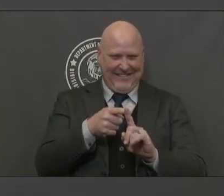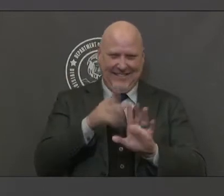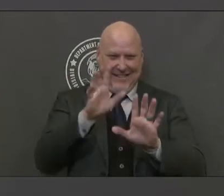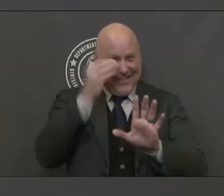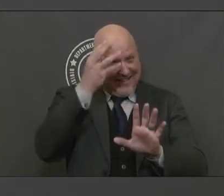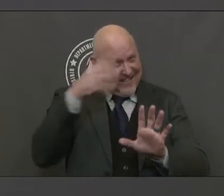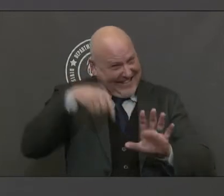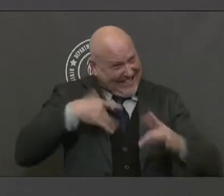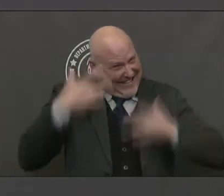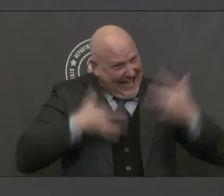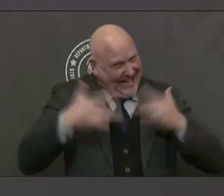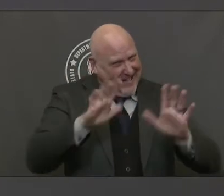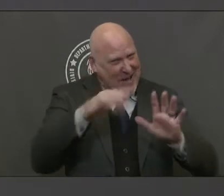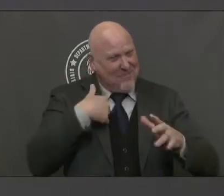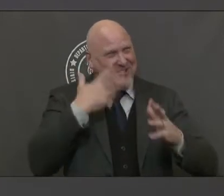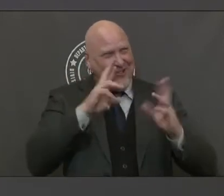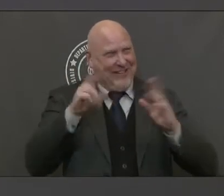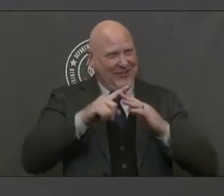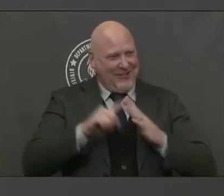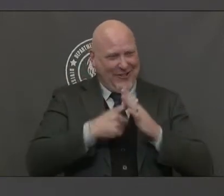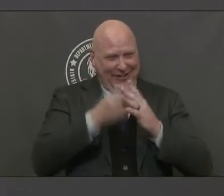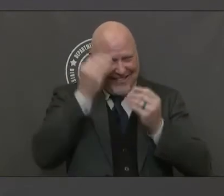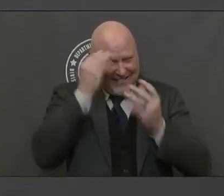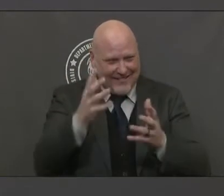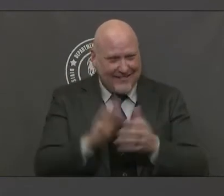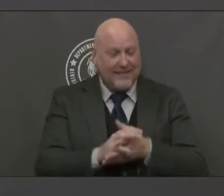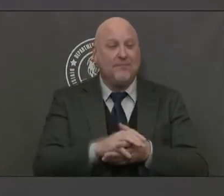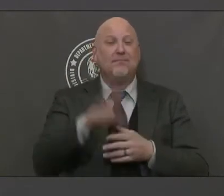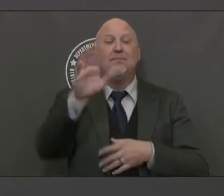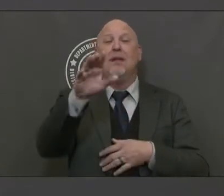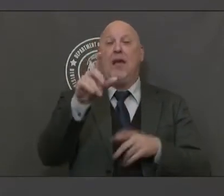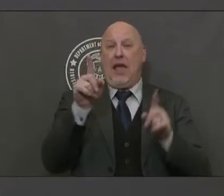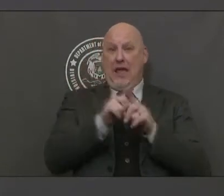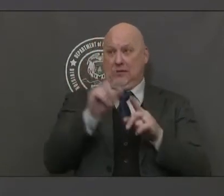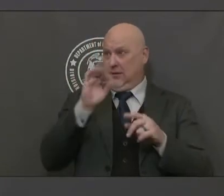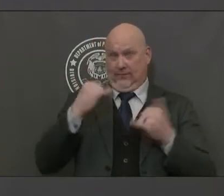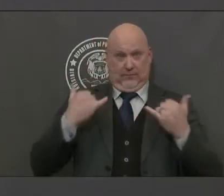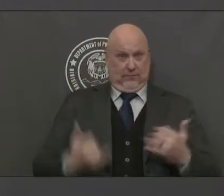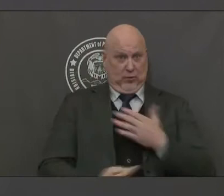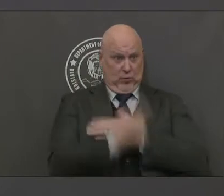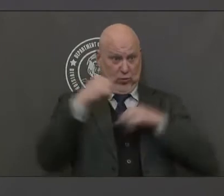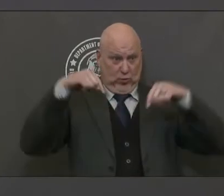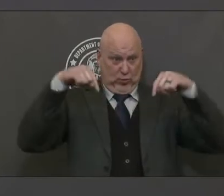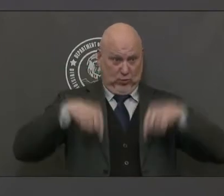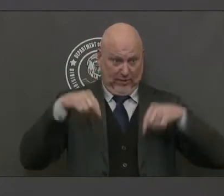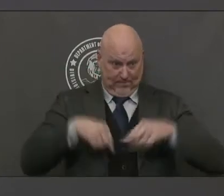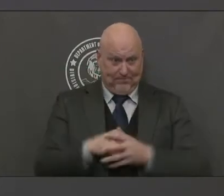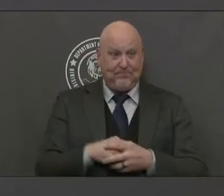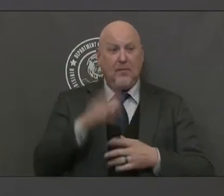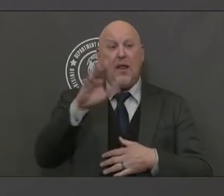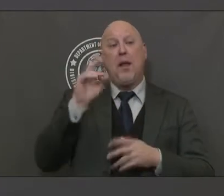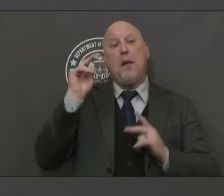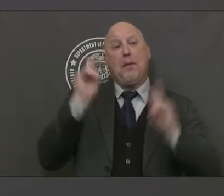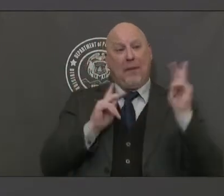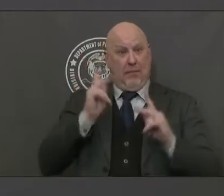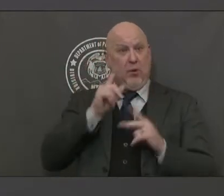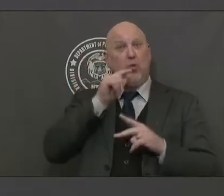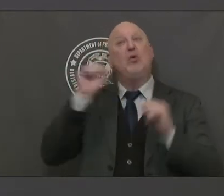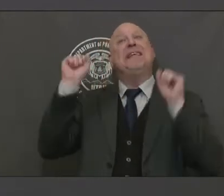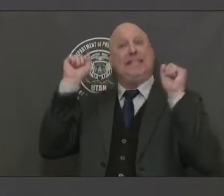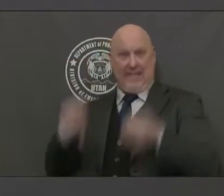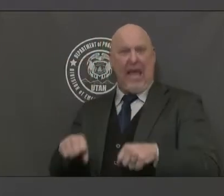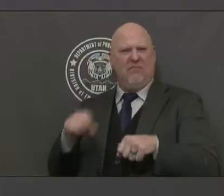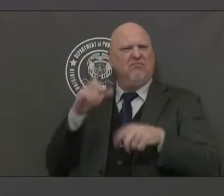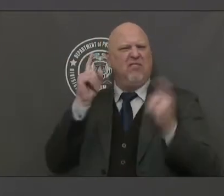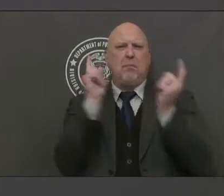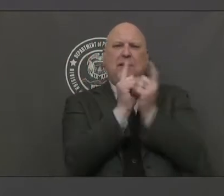As of today, as of right now, people who are eligible to get the vaccine, so those who are